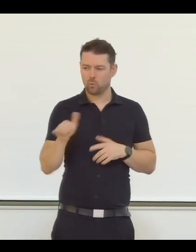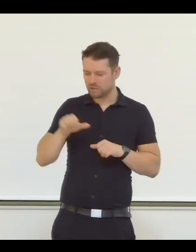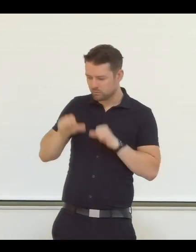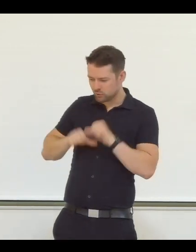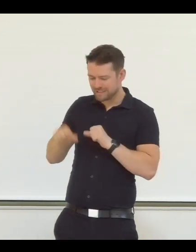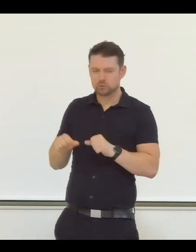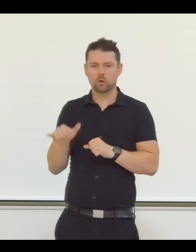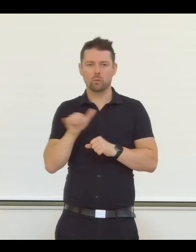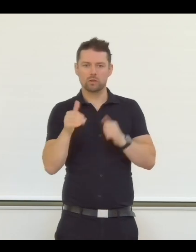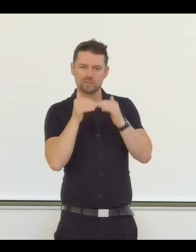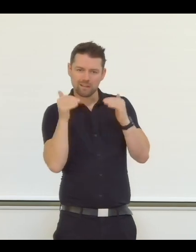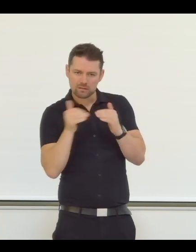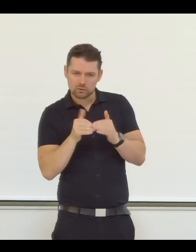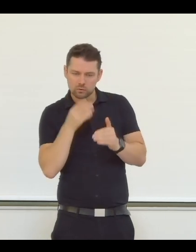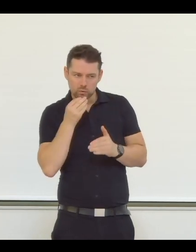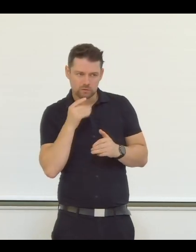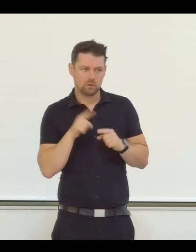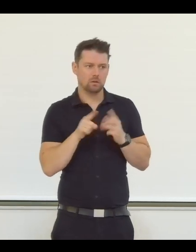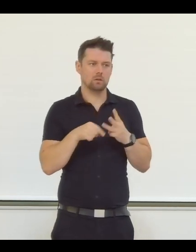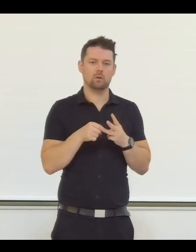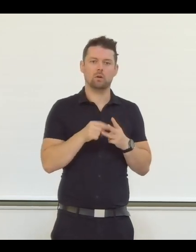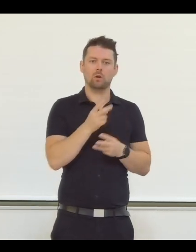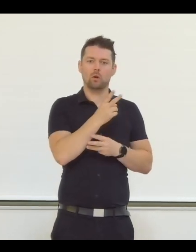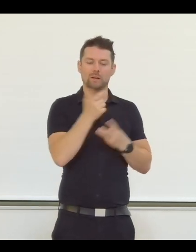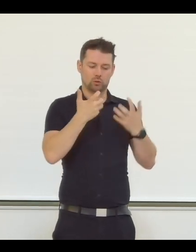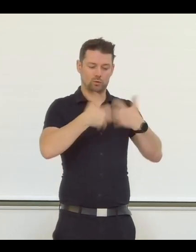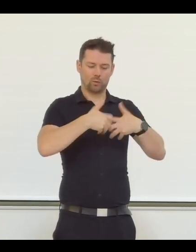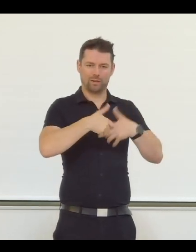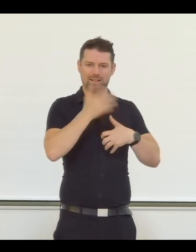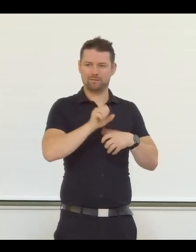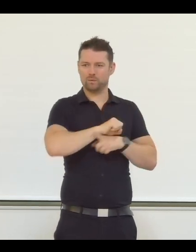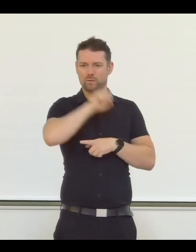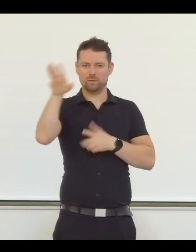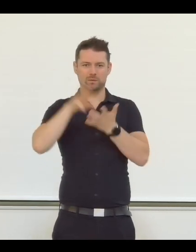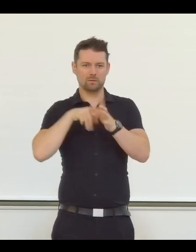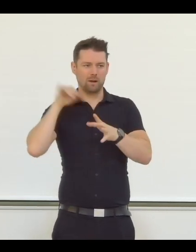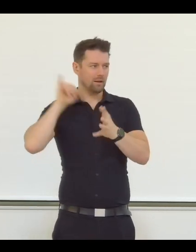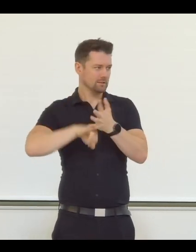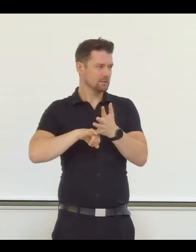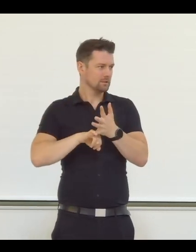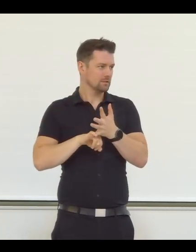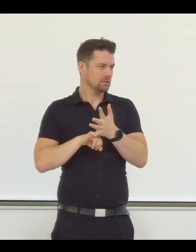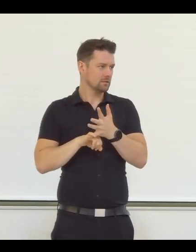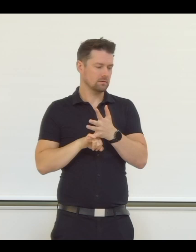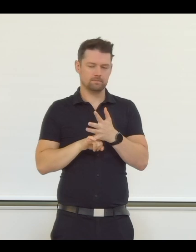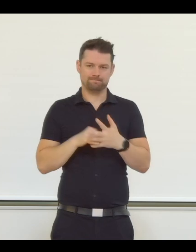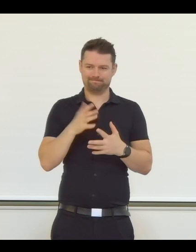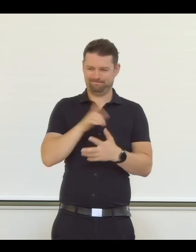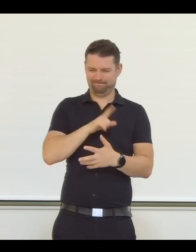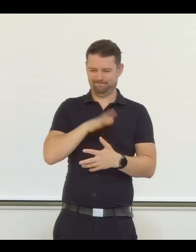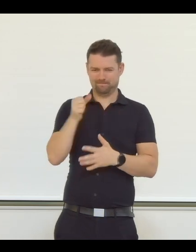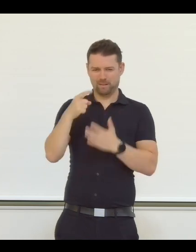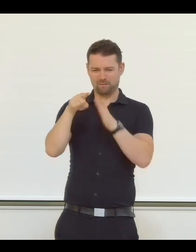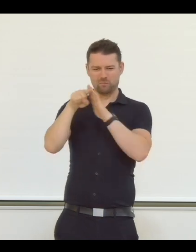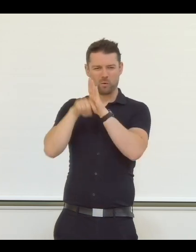standards you would establish, which devices and tools you would have to bring to Mars to actually do your own Q&A, to set parameters that are